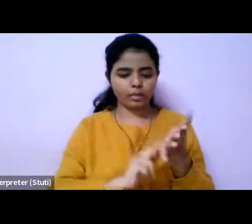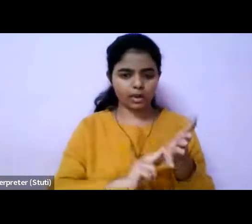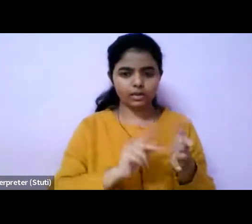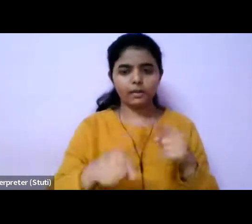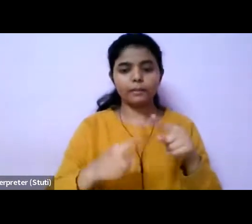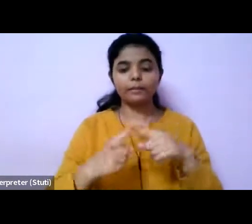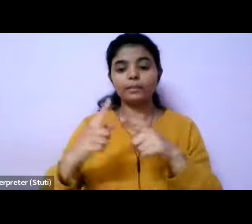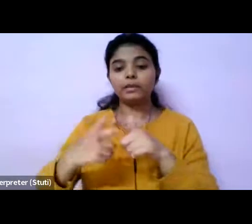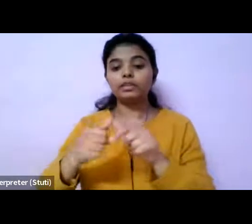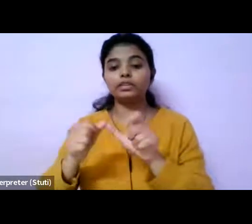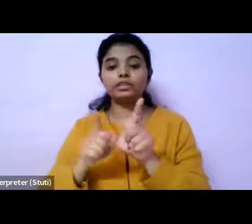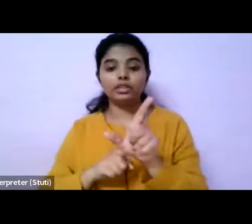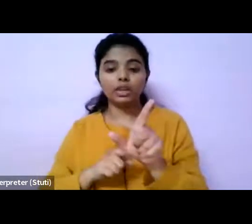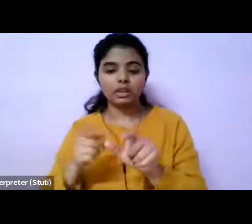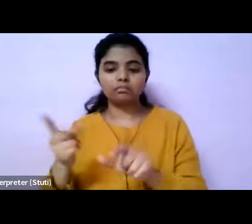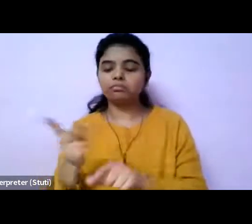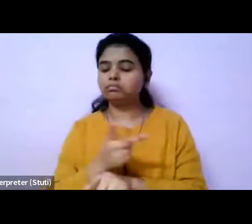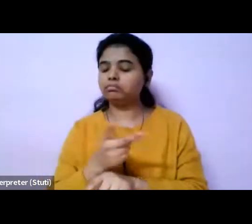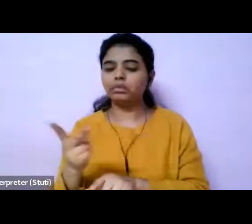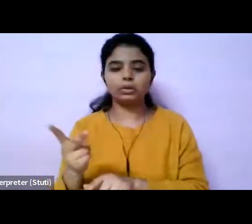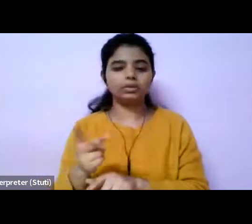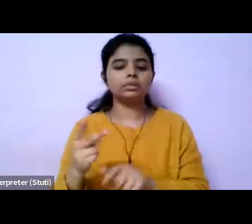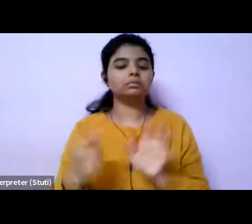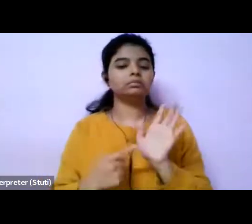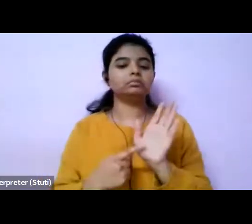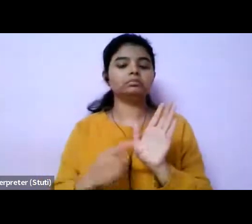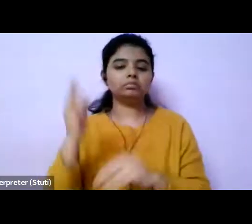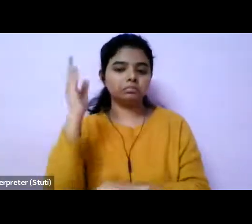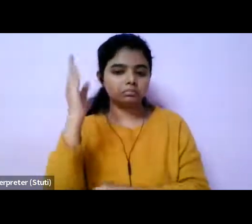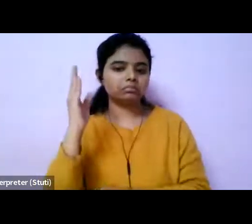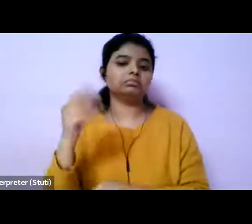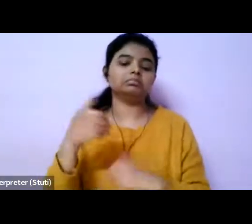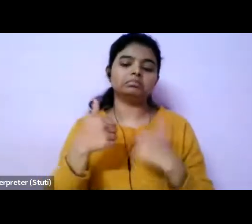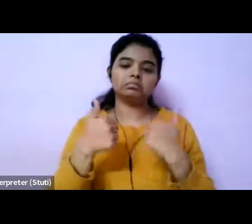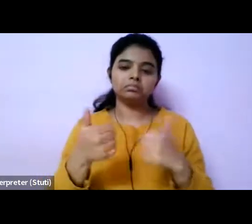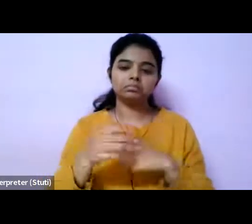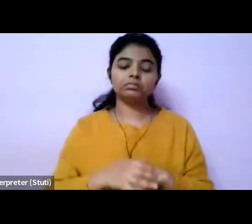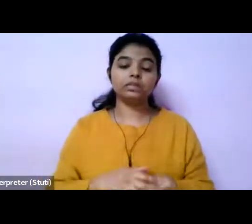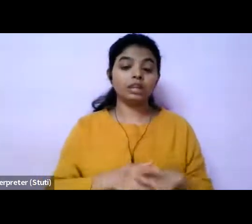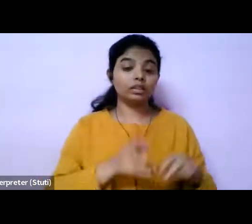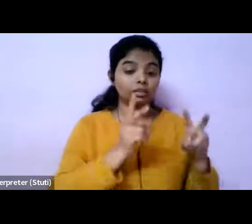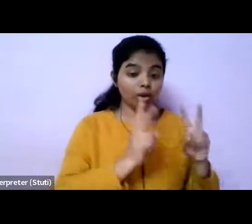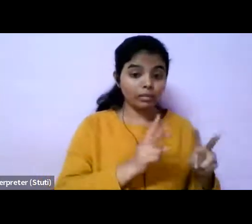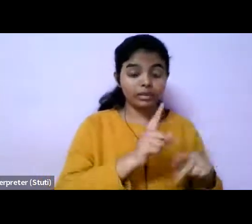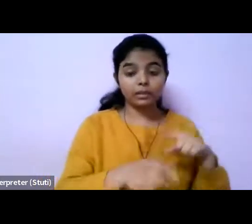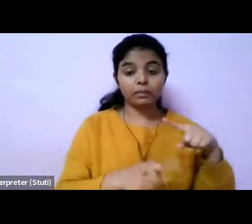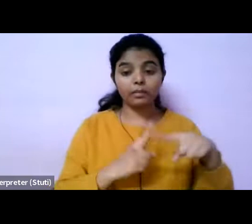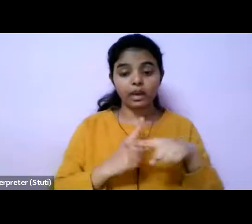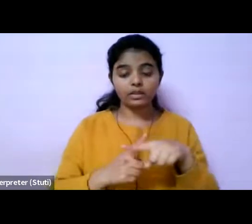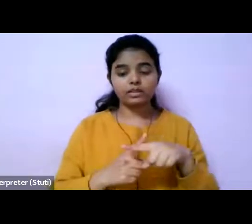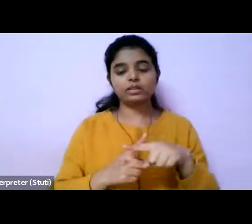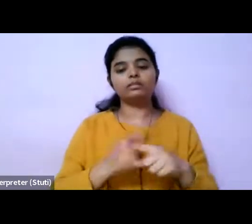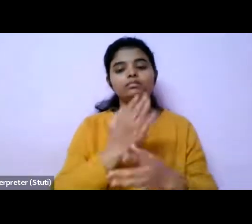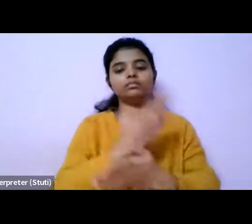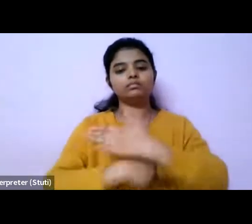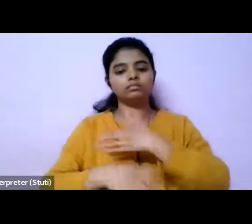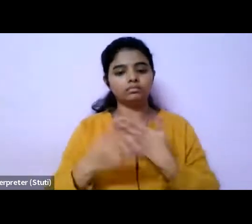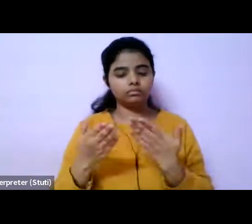also to review existing ways of representing both normativity and disability.